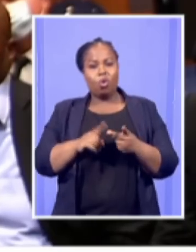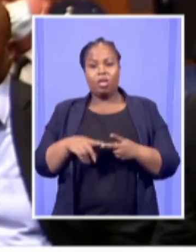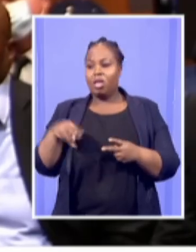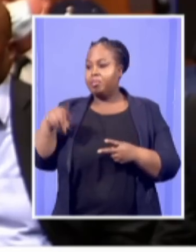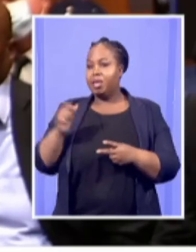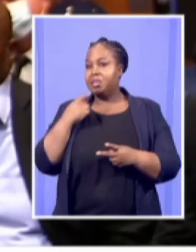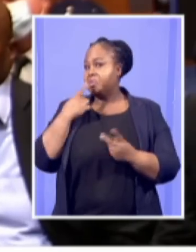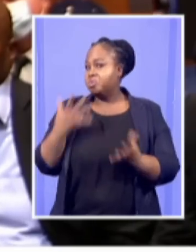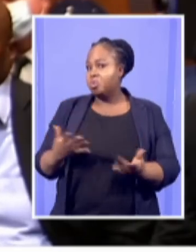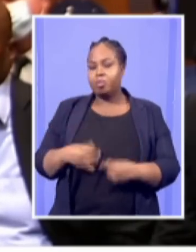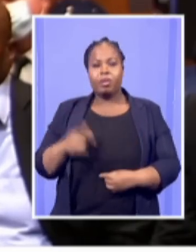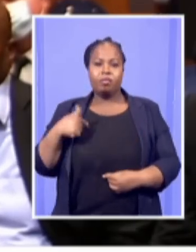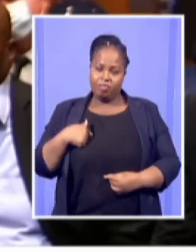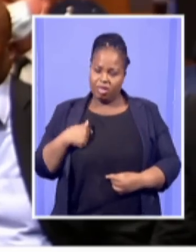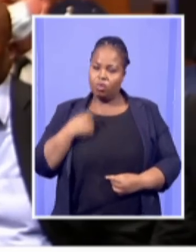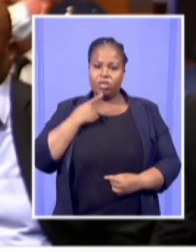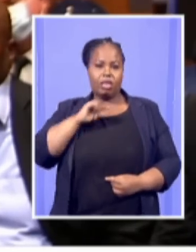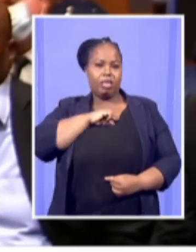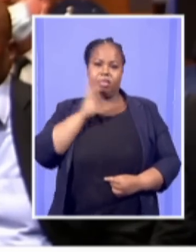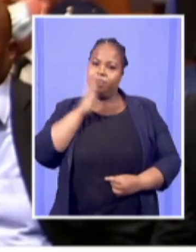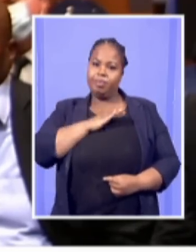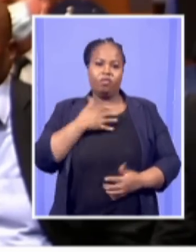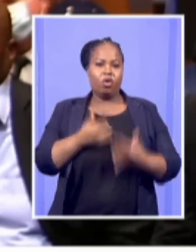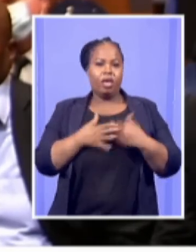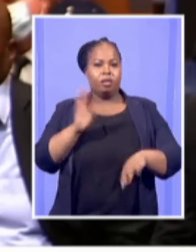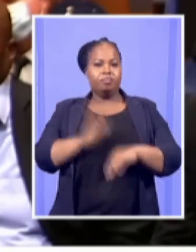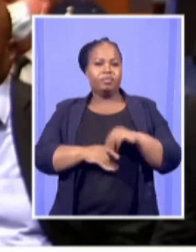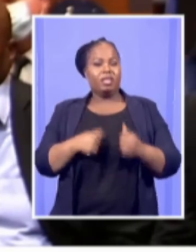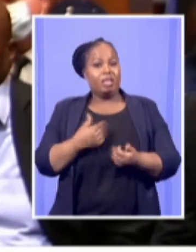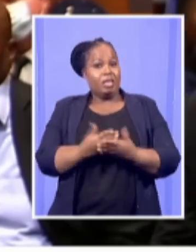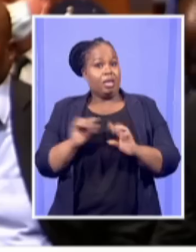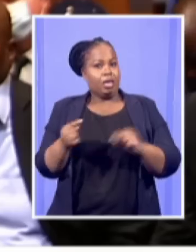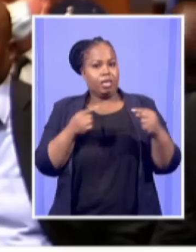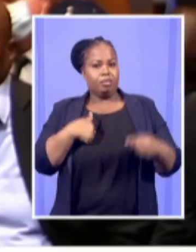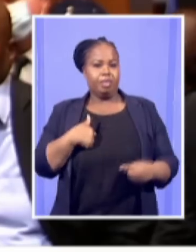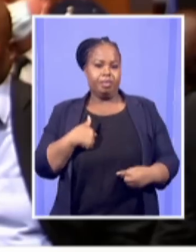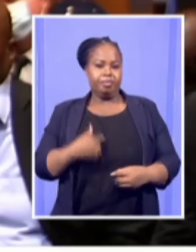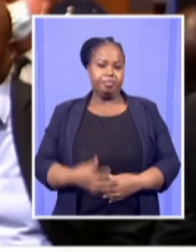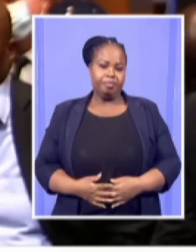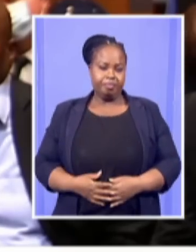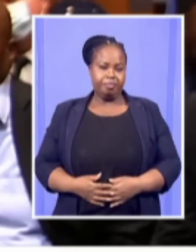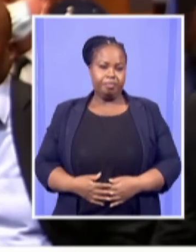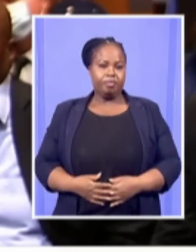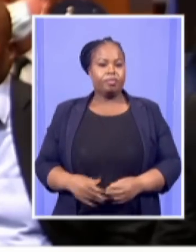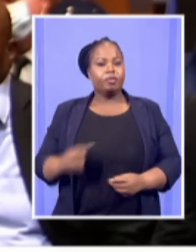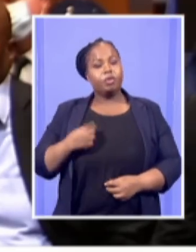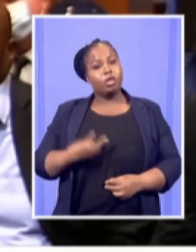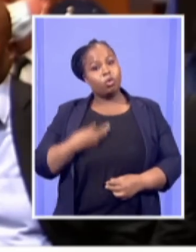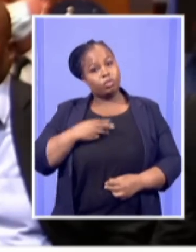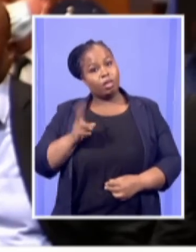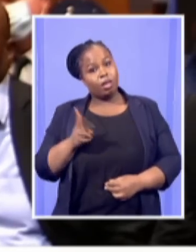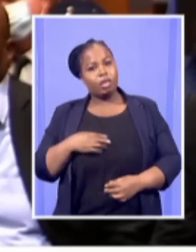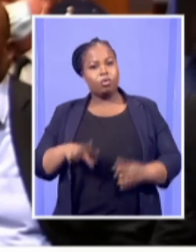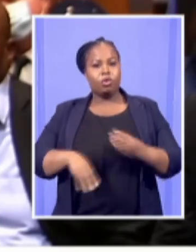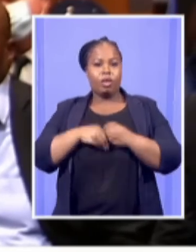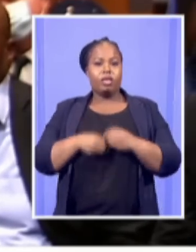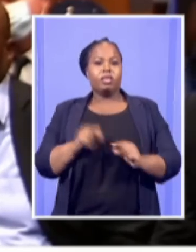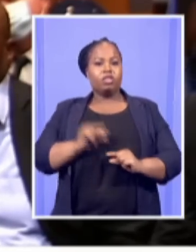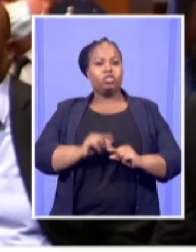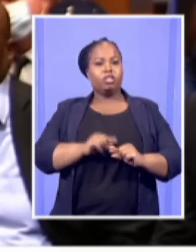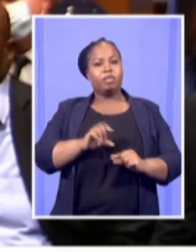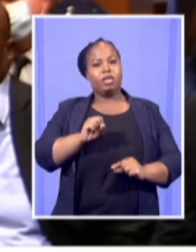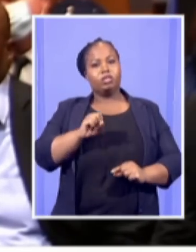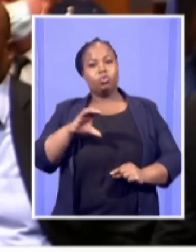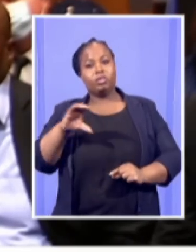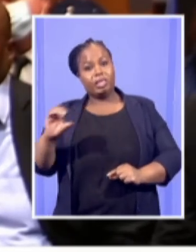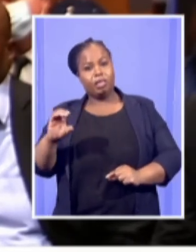all, and I intend to plead not guilty to any charges that may be levelled against me. I wish to further add that Transnet SABC conducted